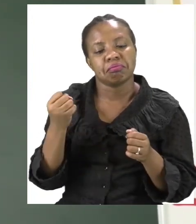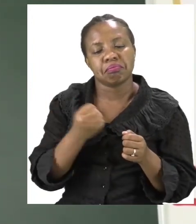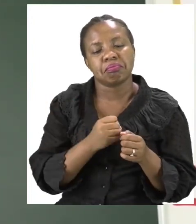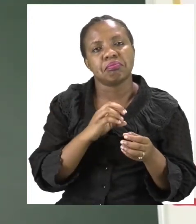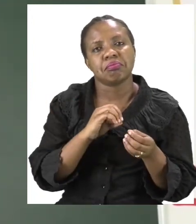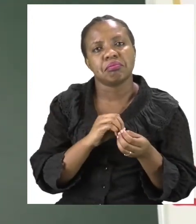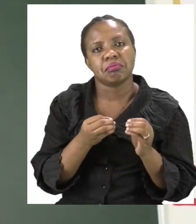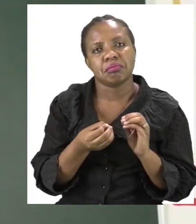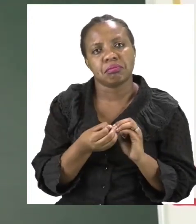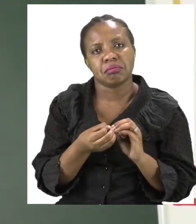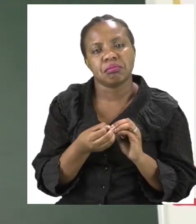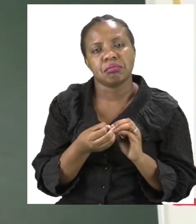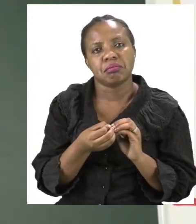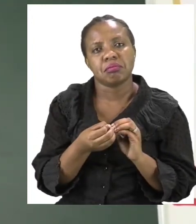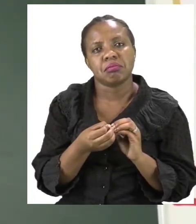which is